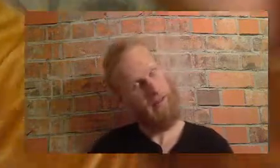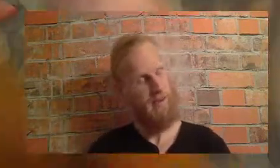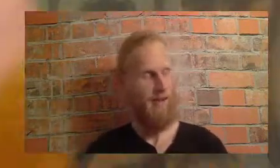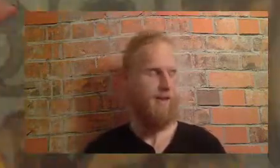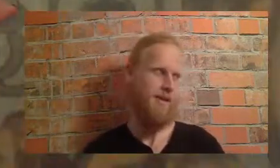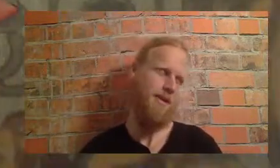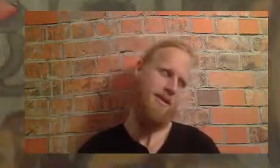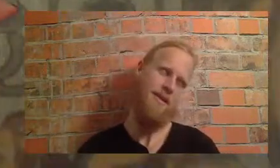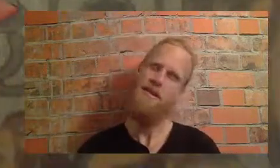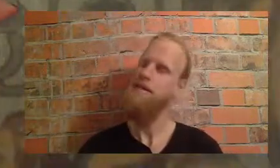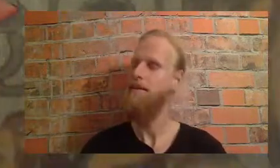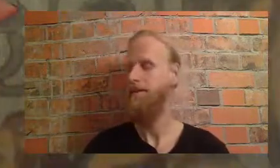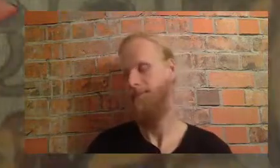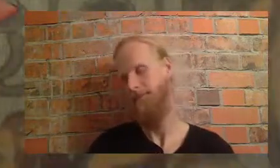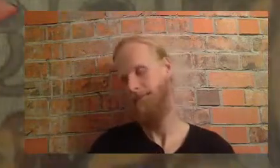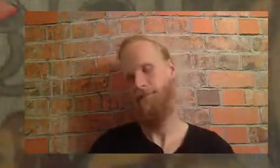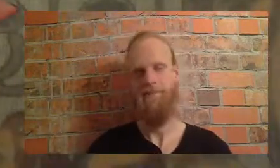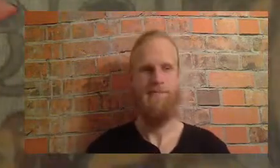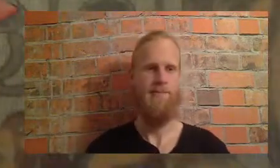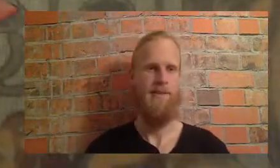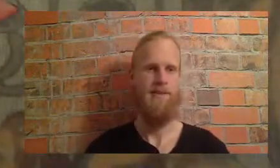Tap the inside of the wrist.